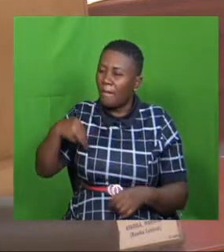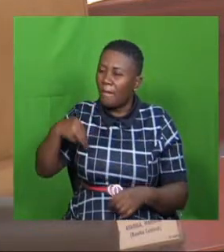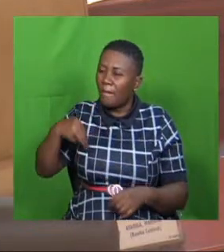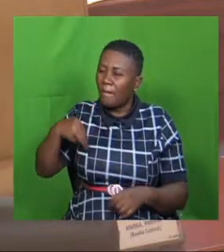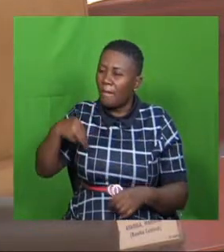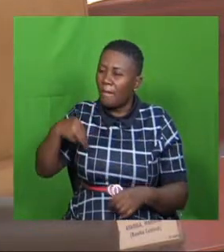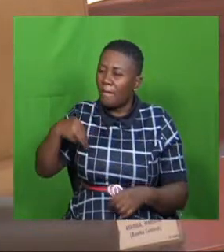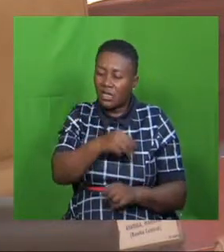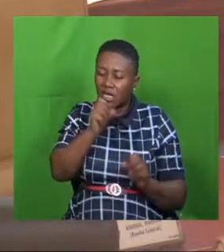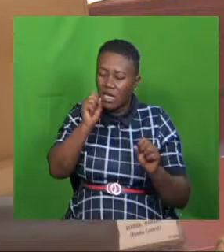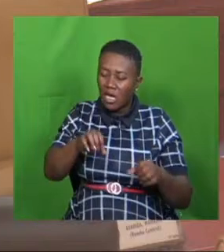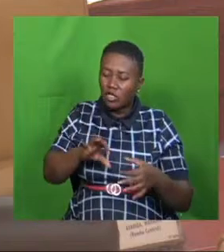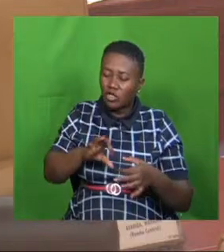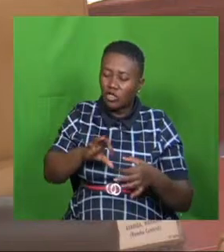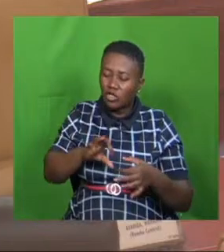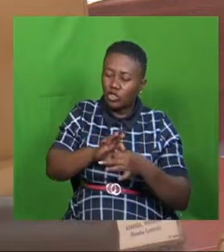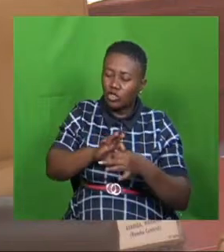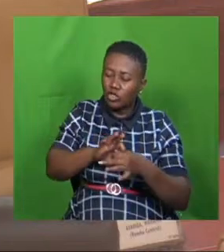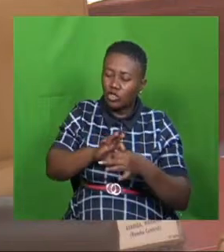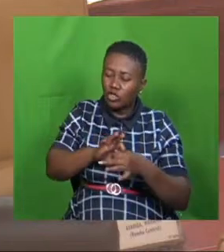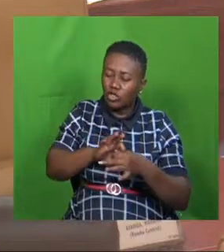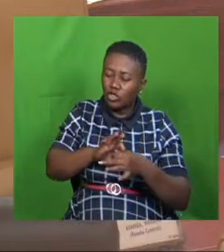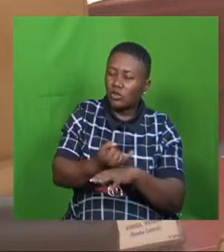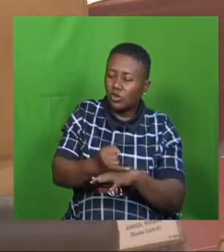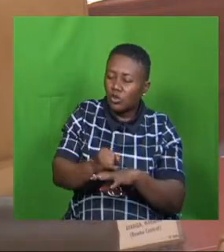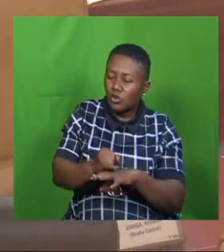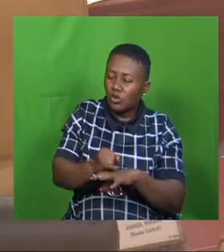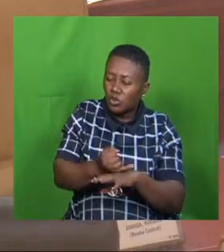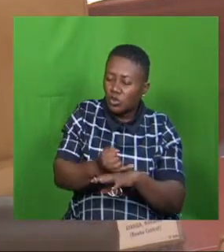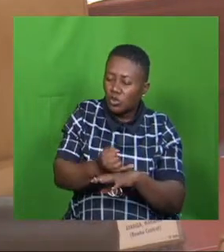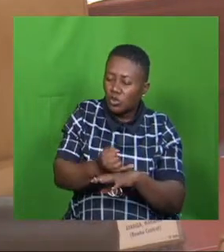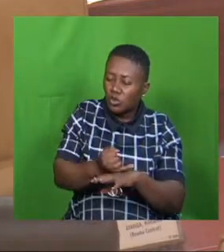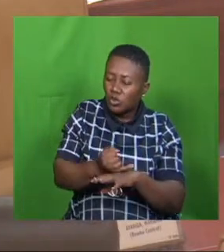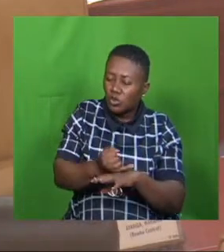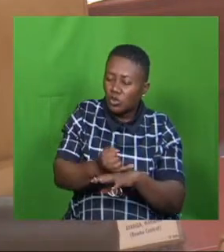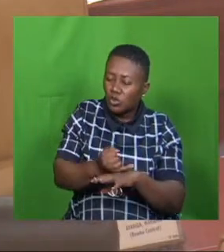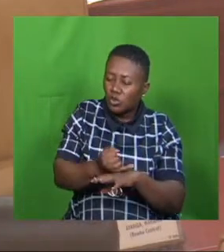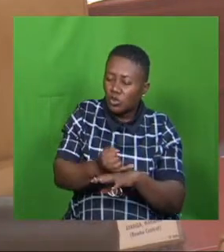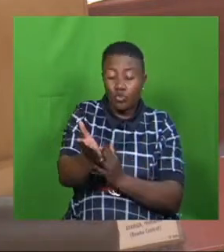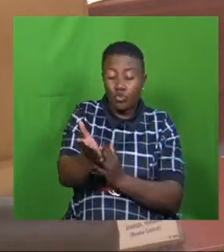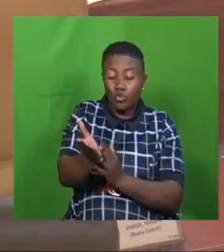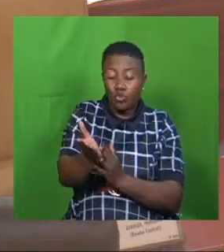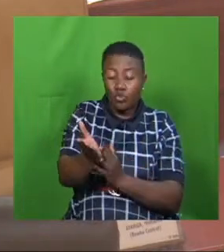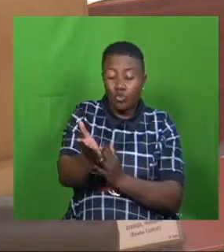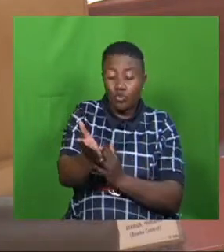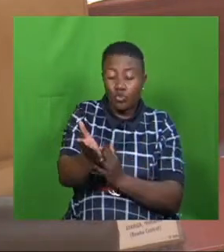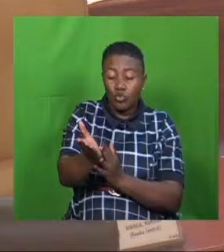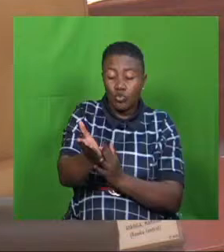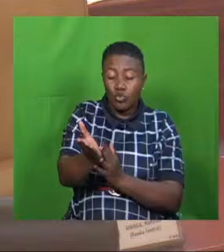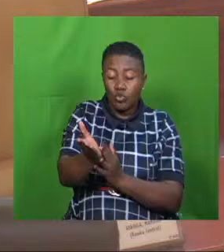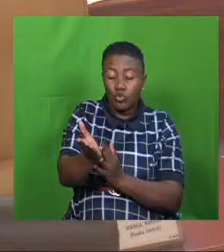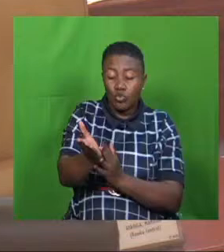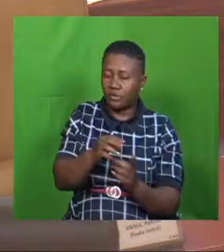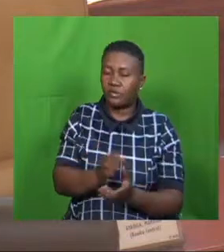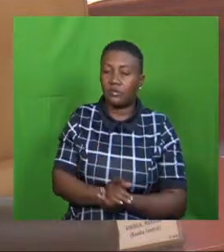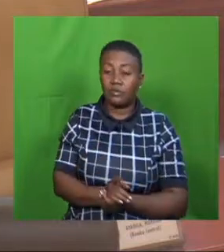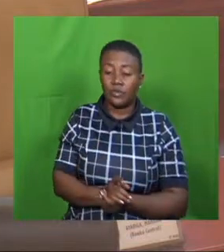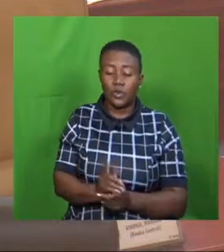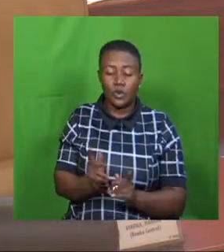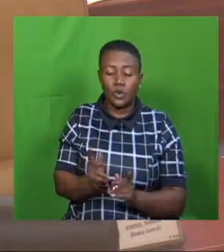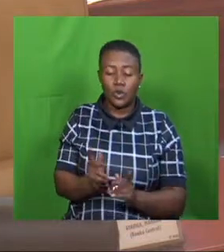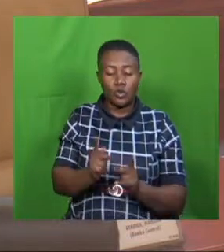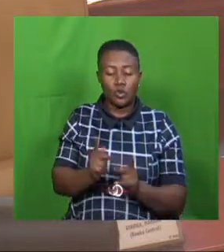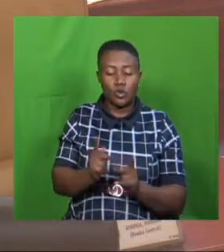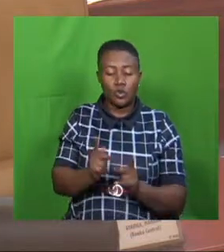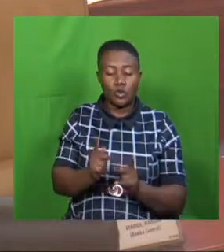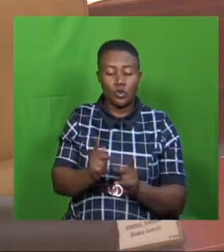through institutions or through through a special application. In doing so, government of Ghana has